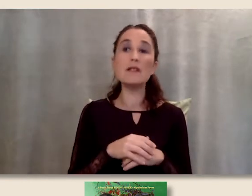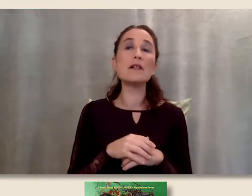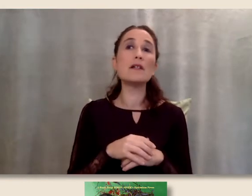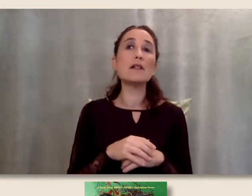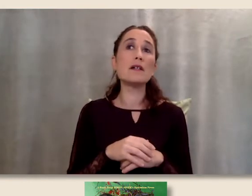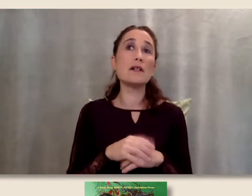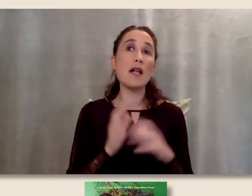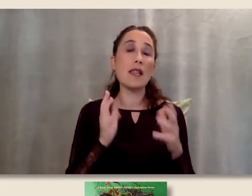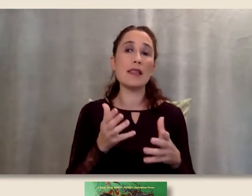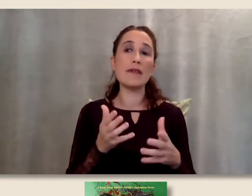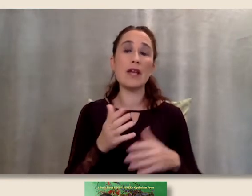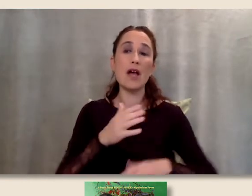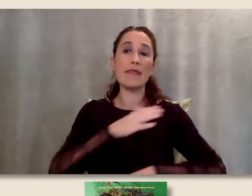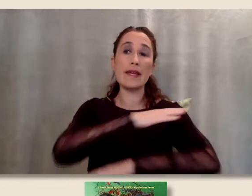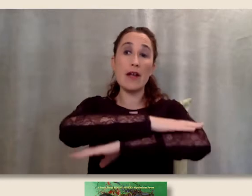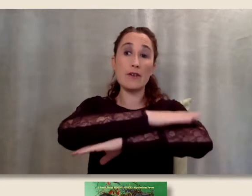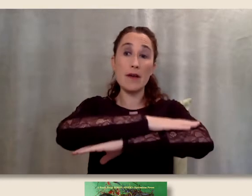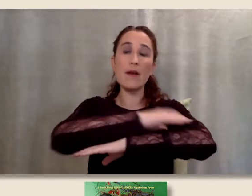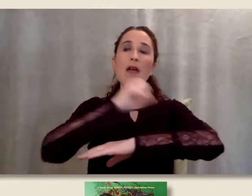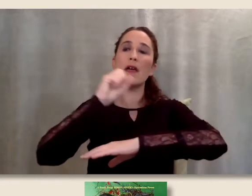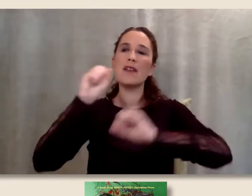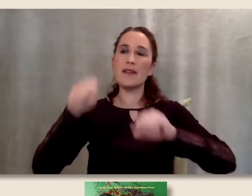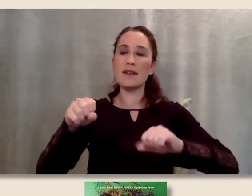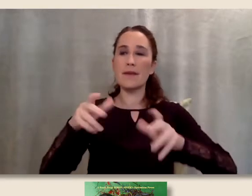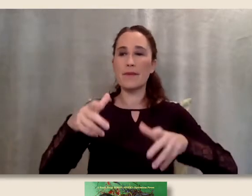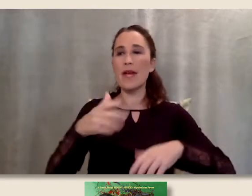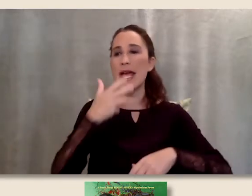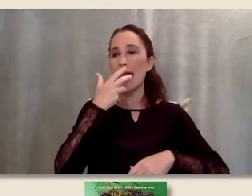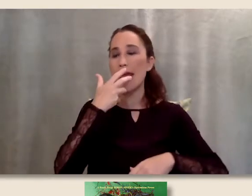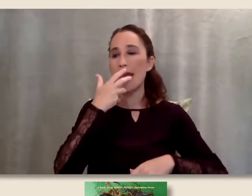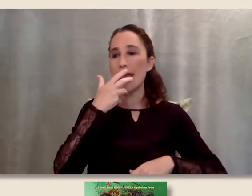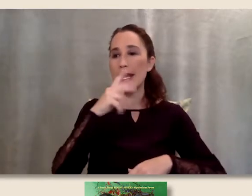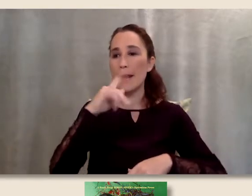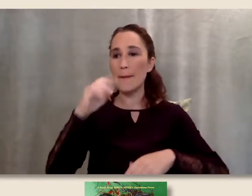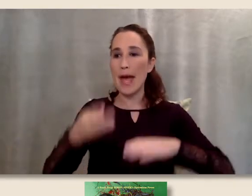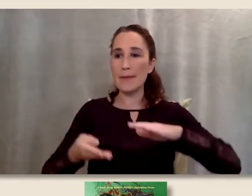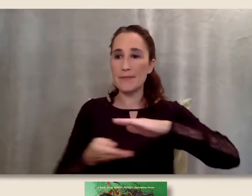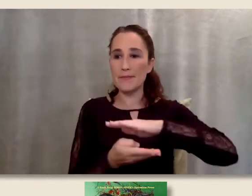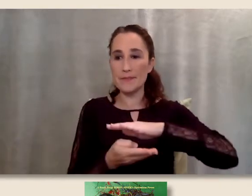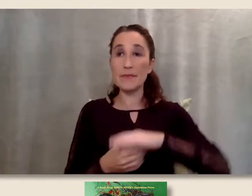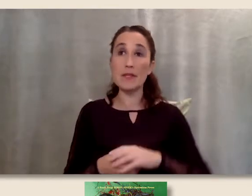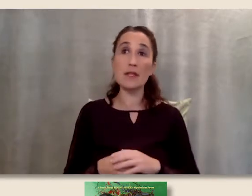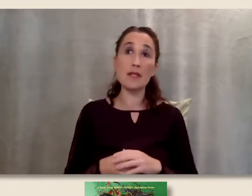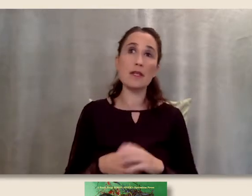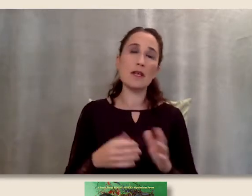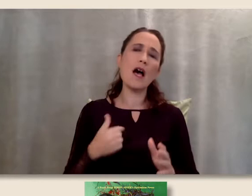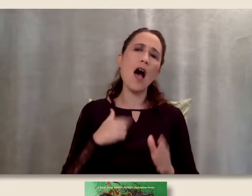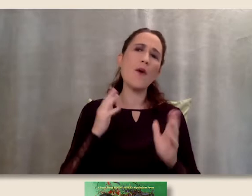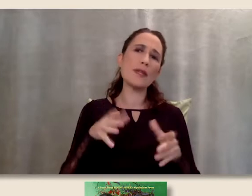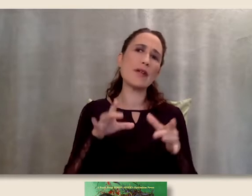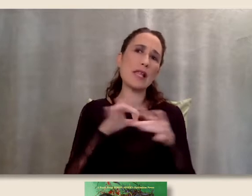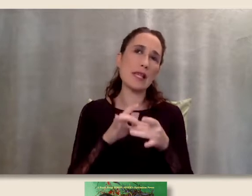seeds on my countertop here is you could get a heating pad, and I will leave a link down for heating pads. It's great in order to be able to get more roots and to